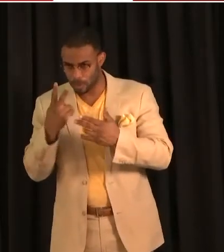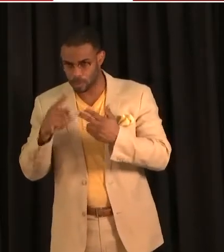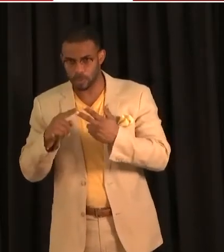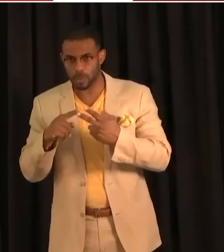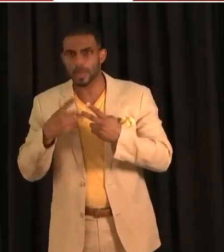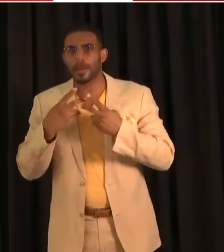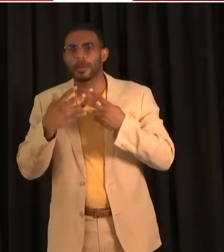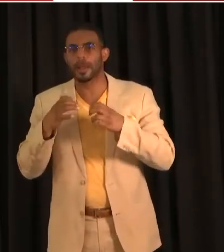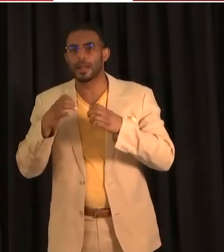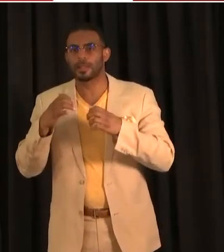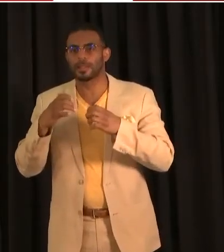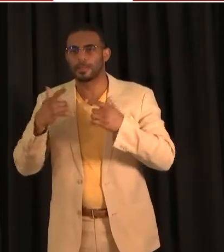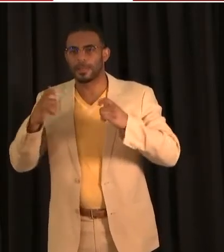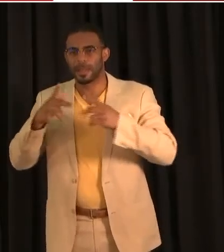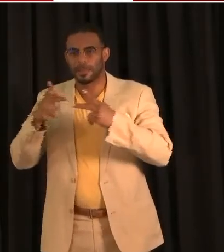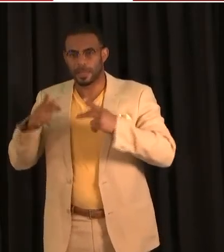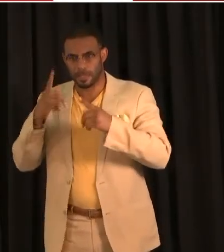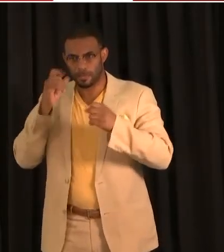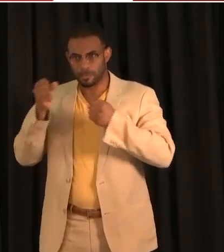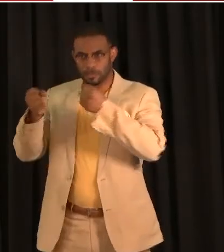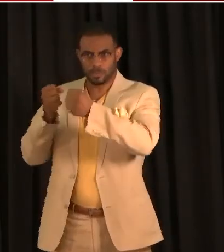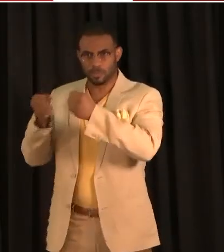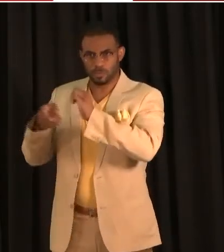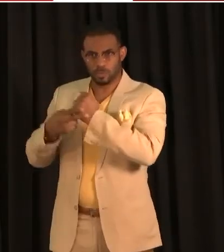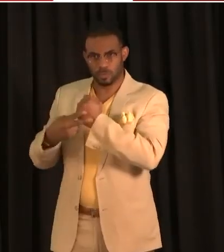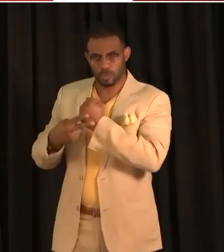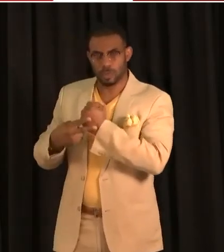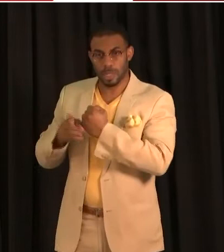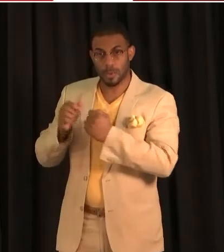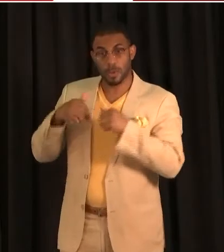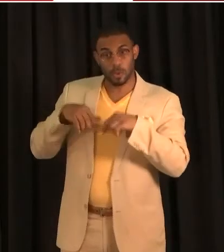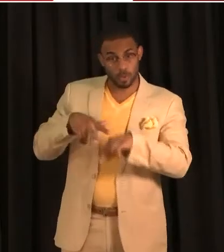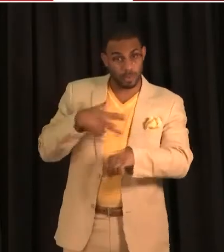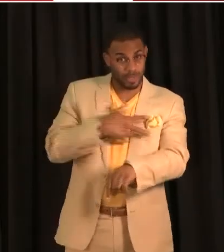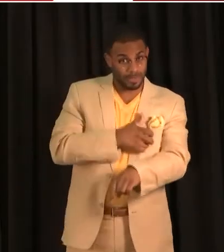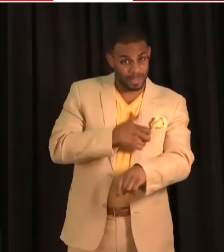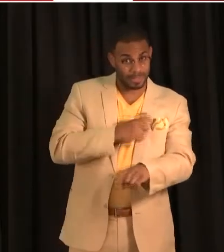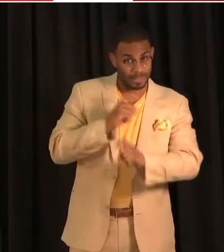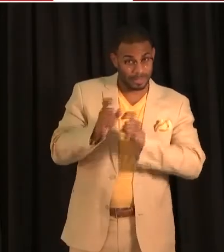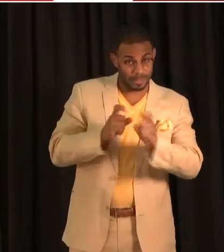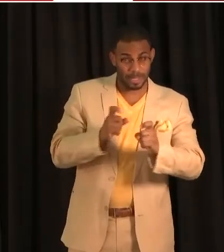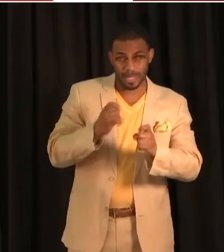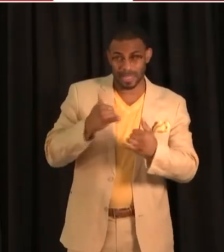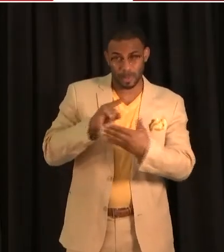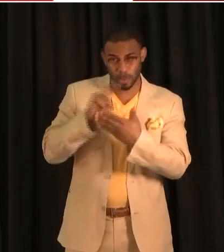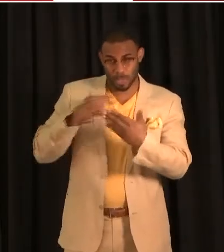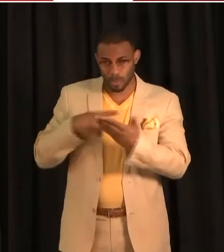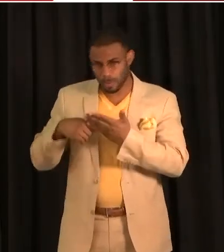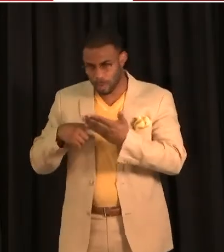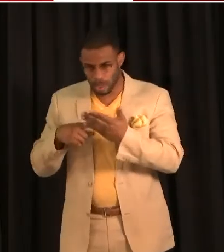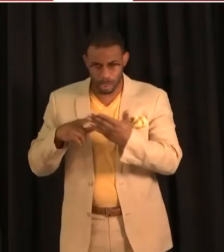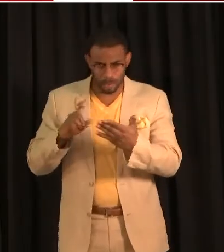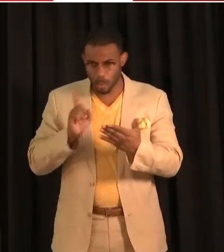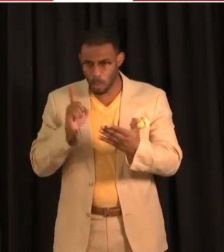care hospitals. But the Moderna vaccine, which will likely be getting authorization this